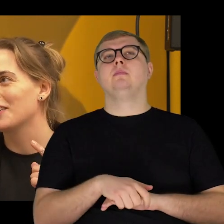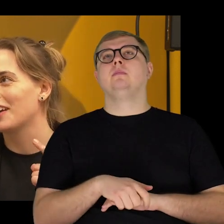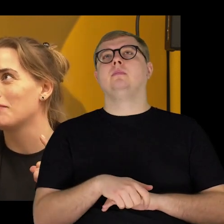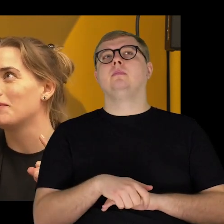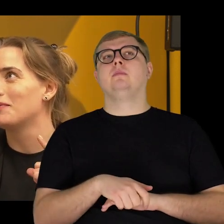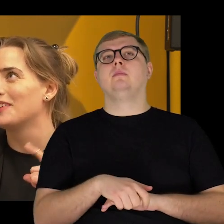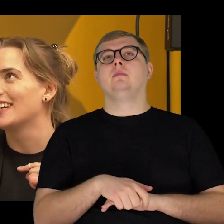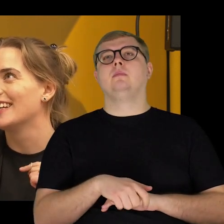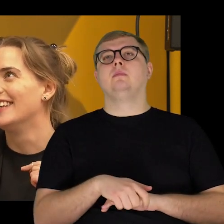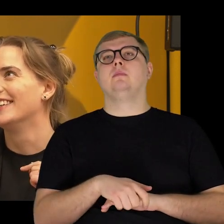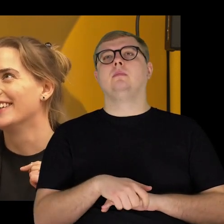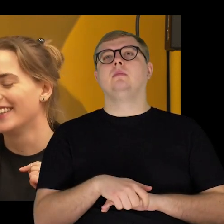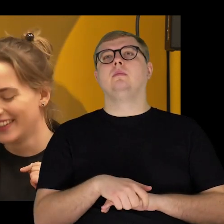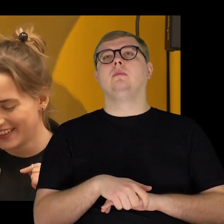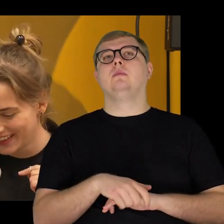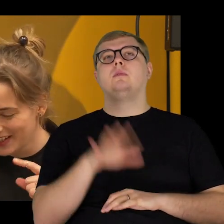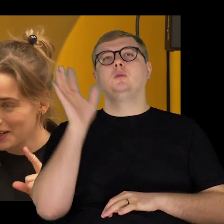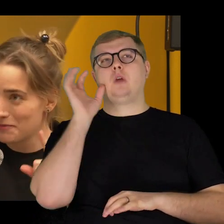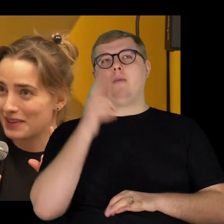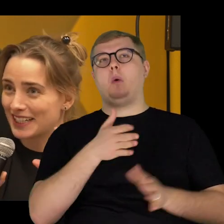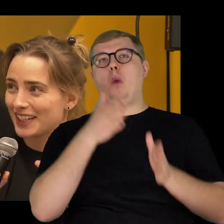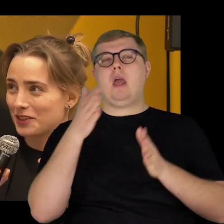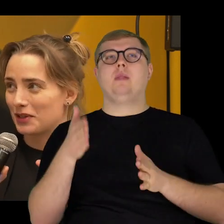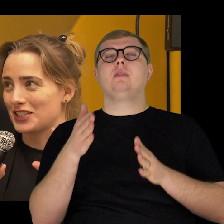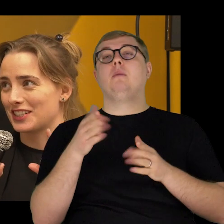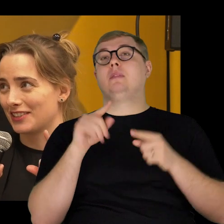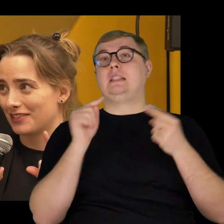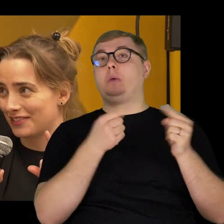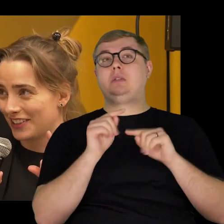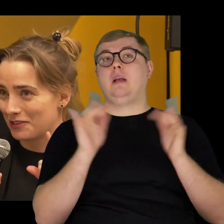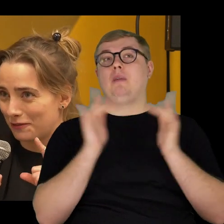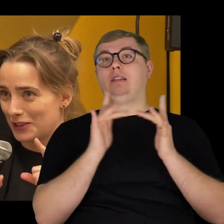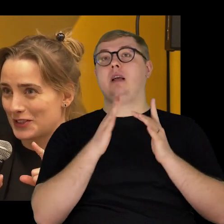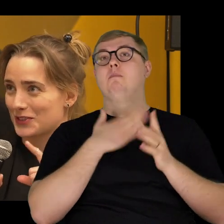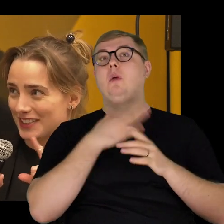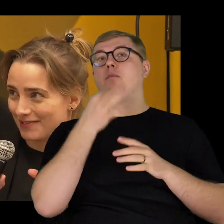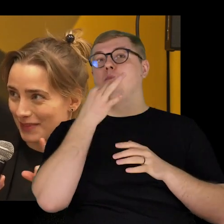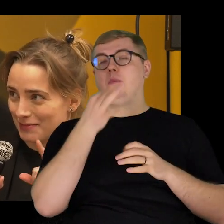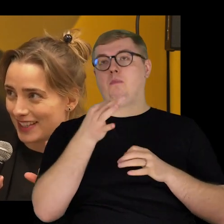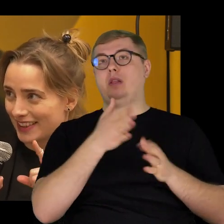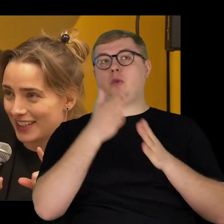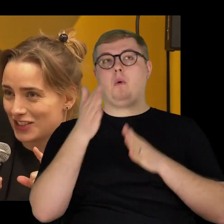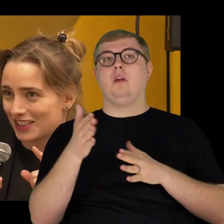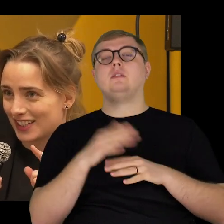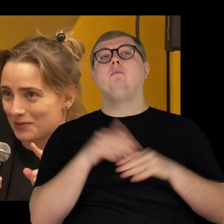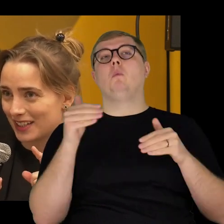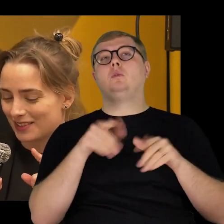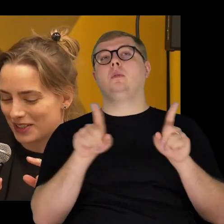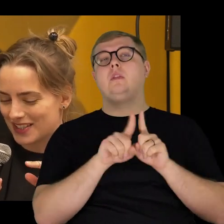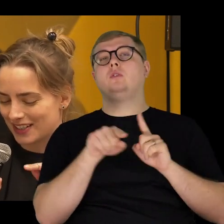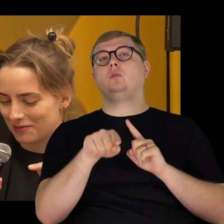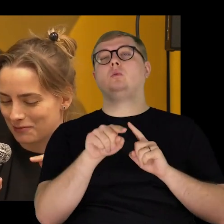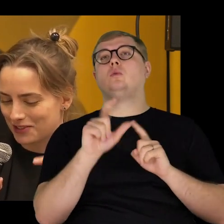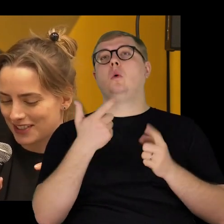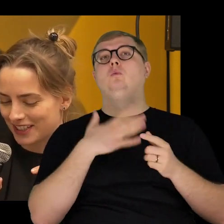That's another discussion, right? My another question refers to maybe that tension as well,